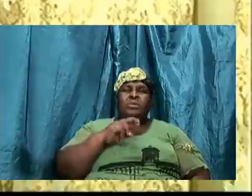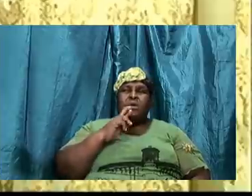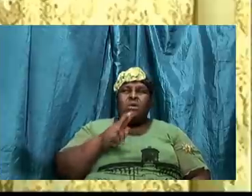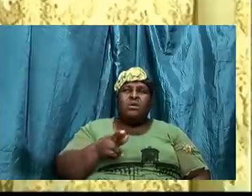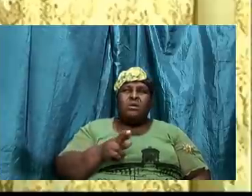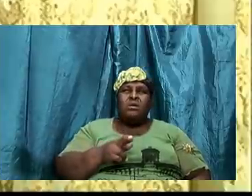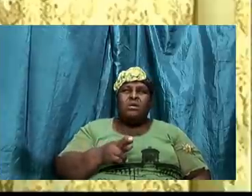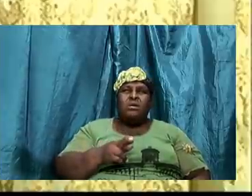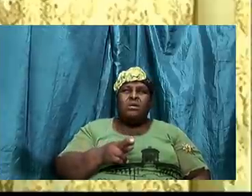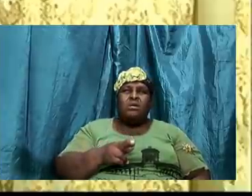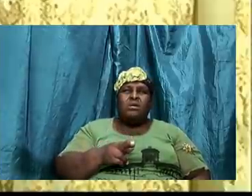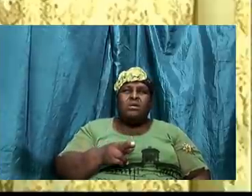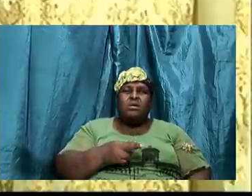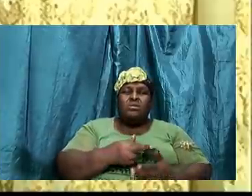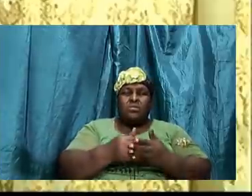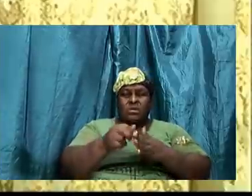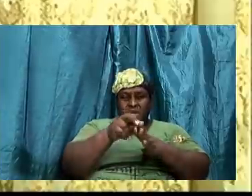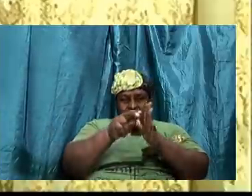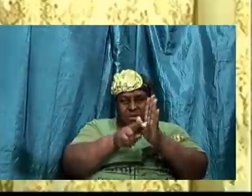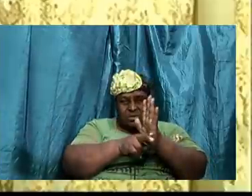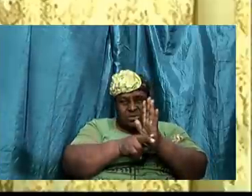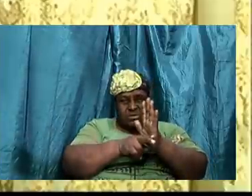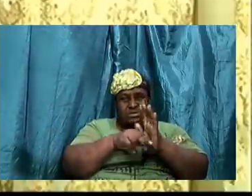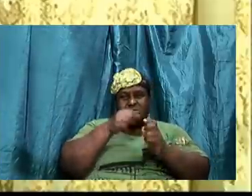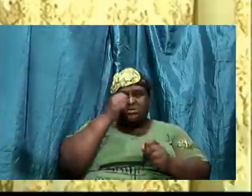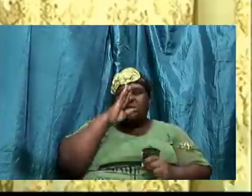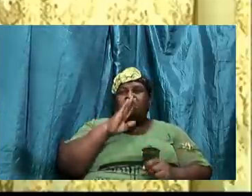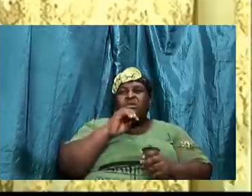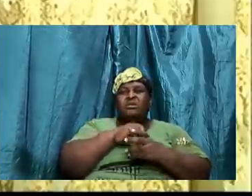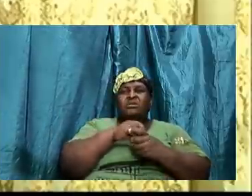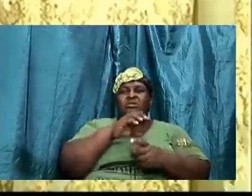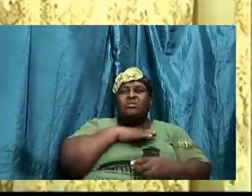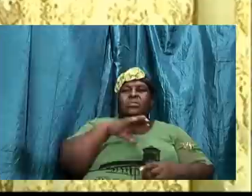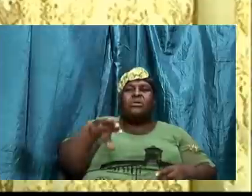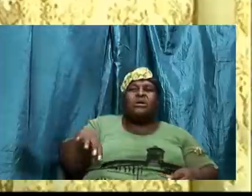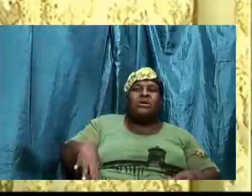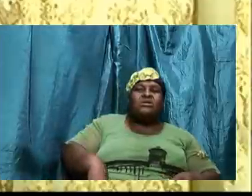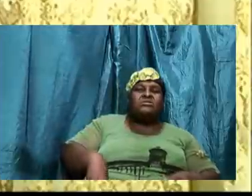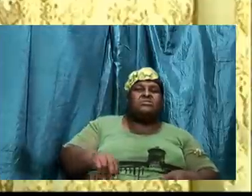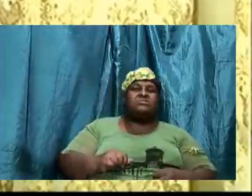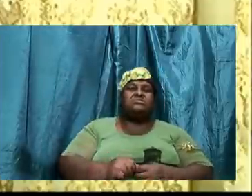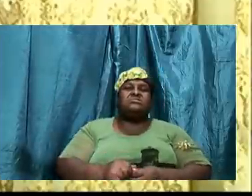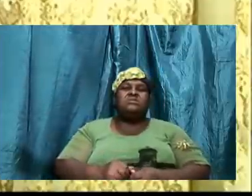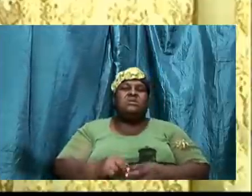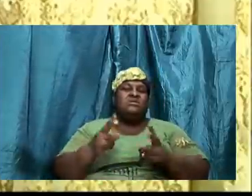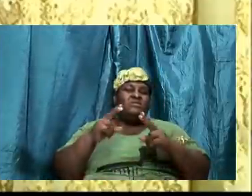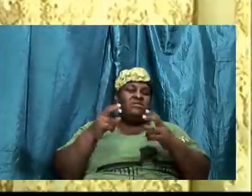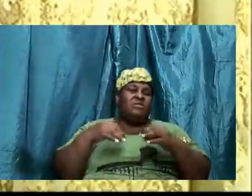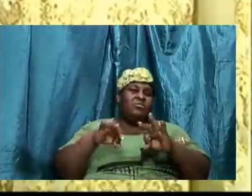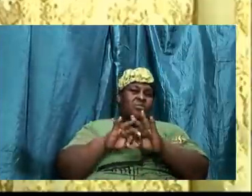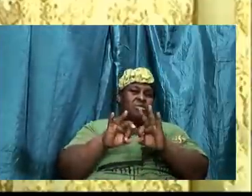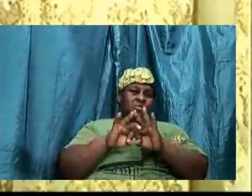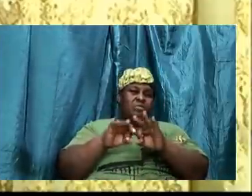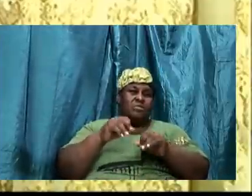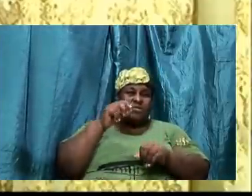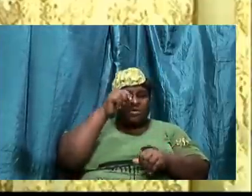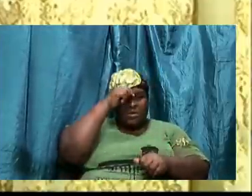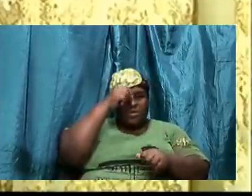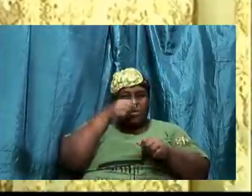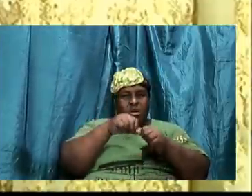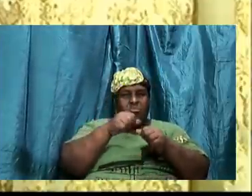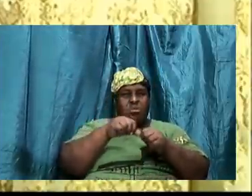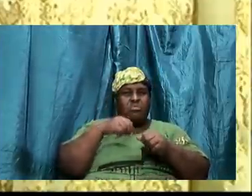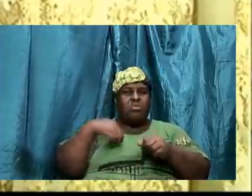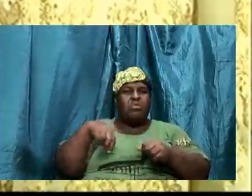we have become the righteousness of God in Christ. And this is very important, right? And remember that we have